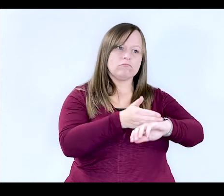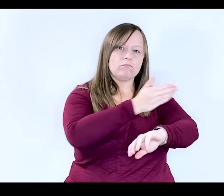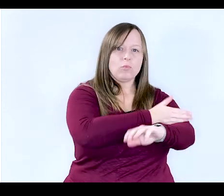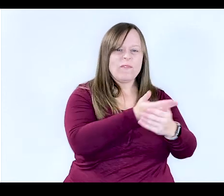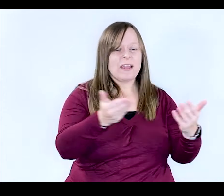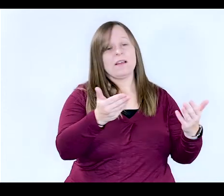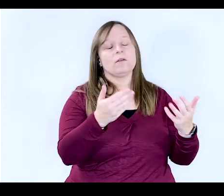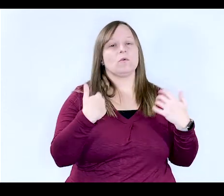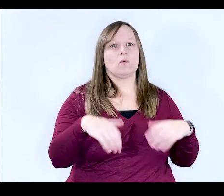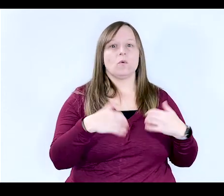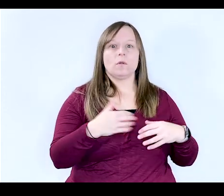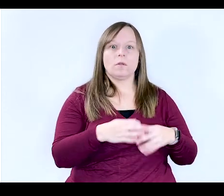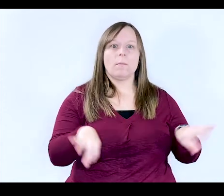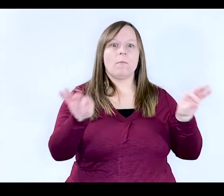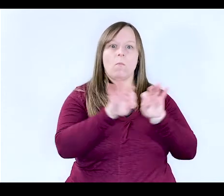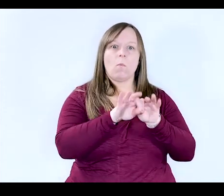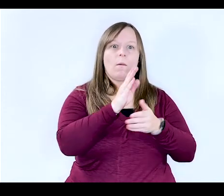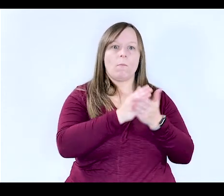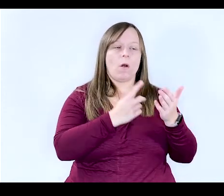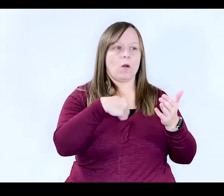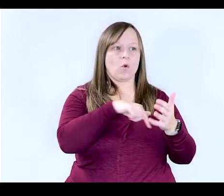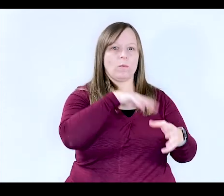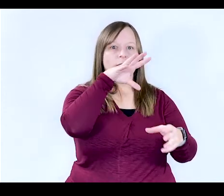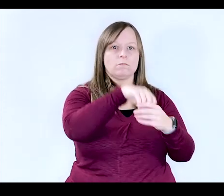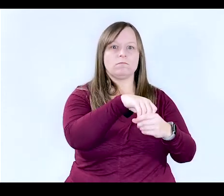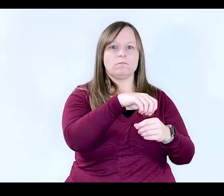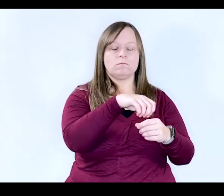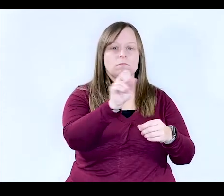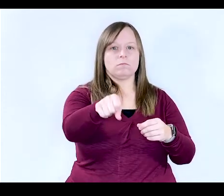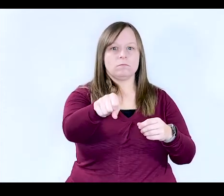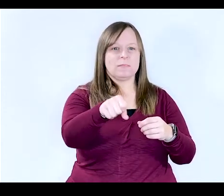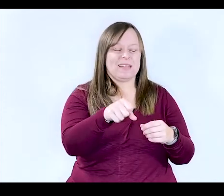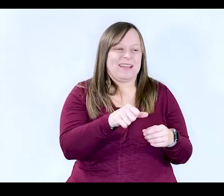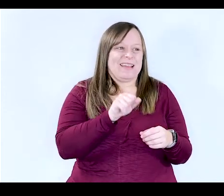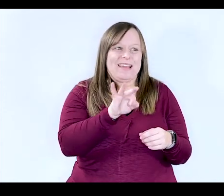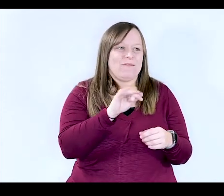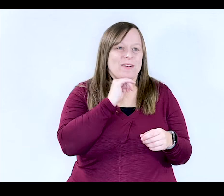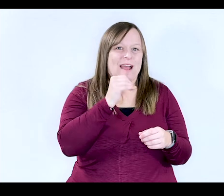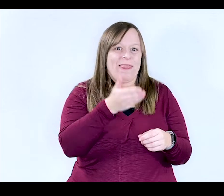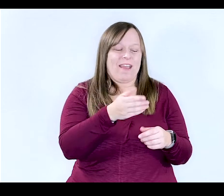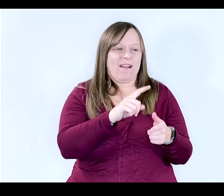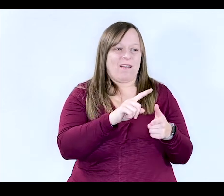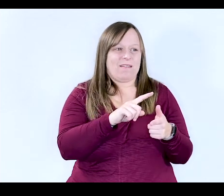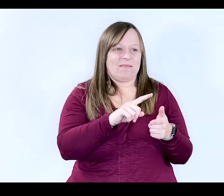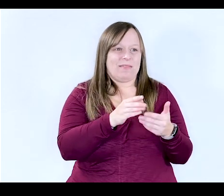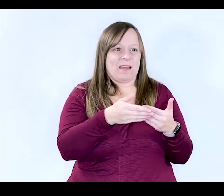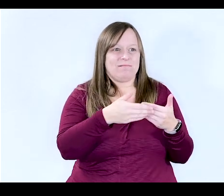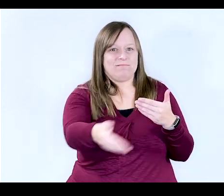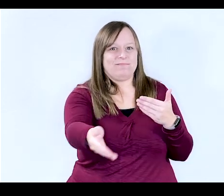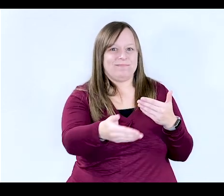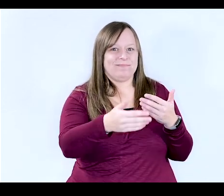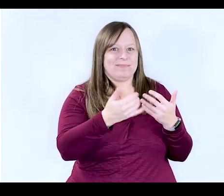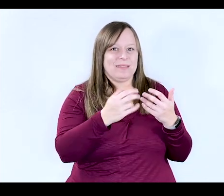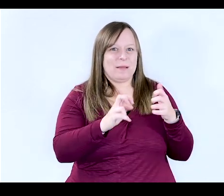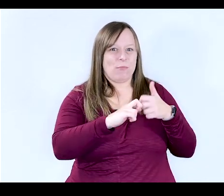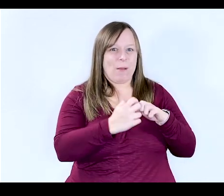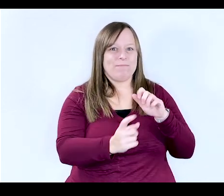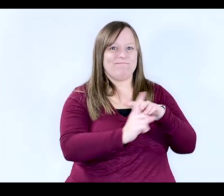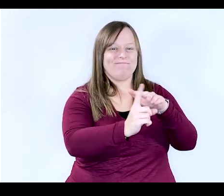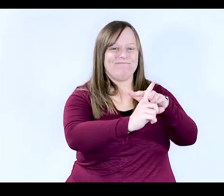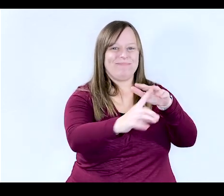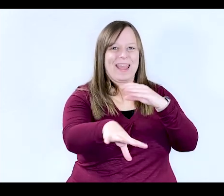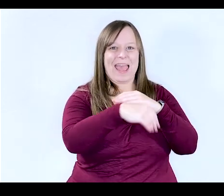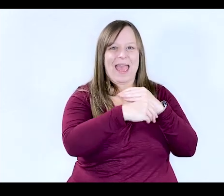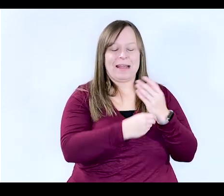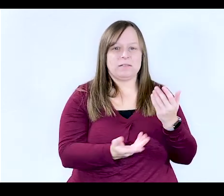better, it's such an important thing that we be there, because to not be there only perpetuates the problem.